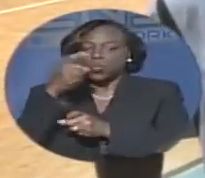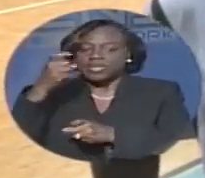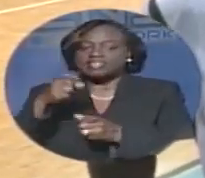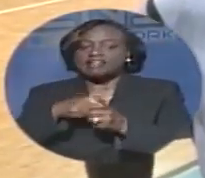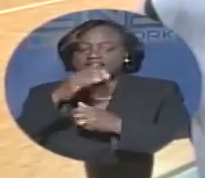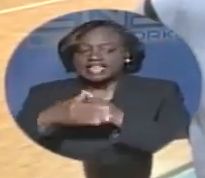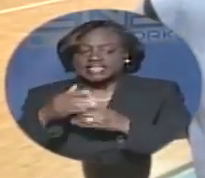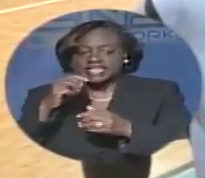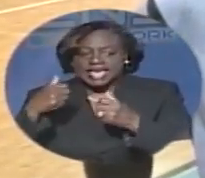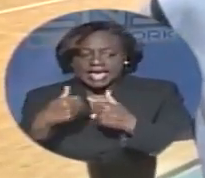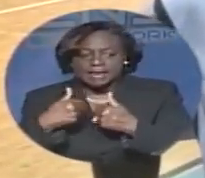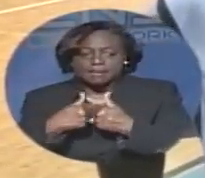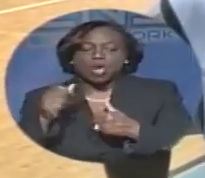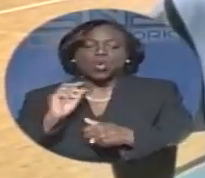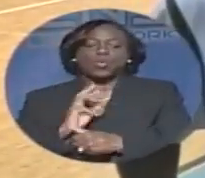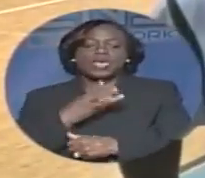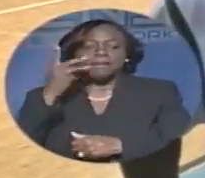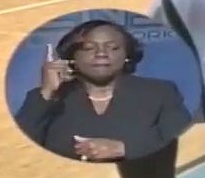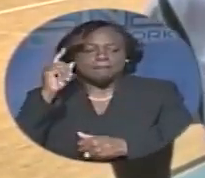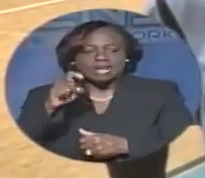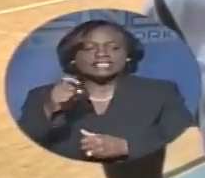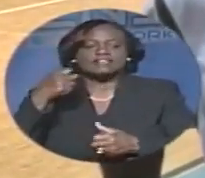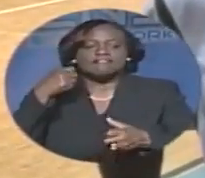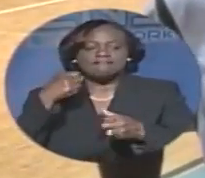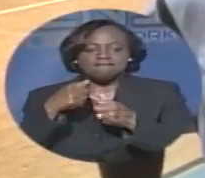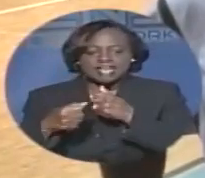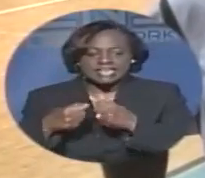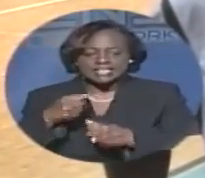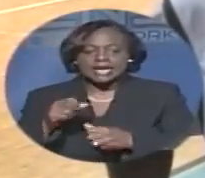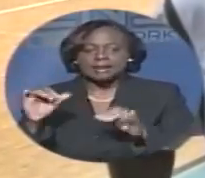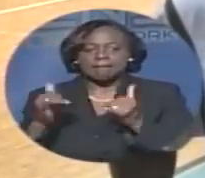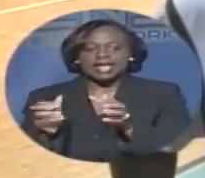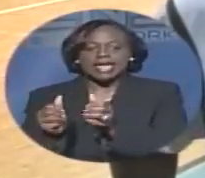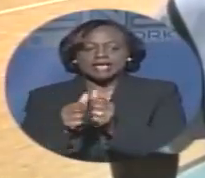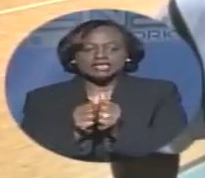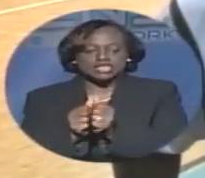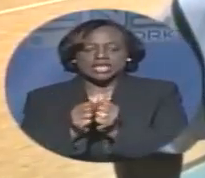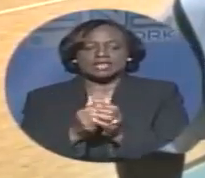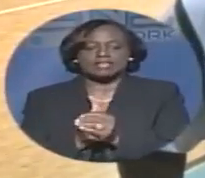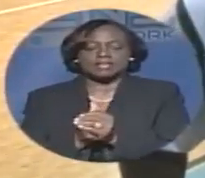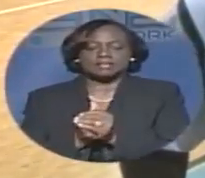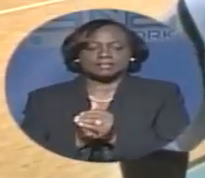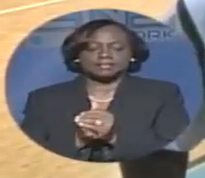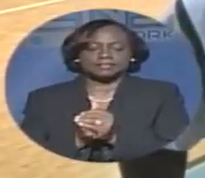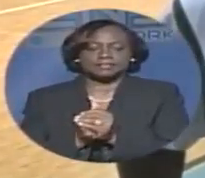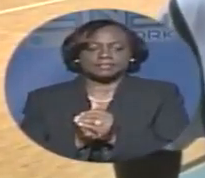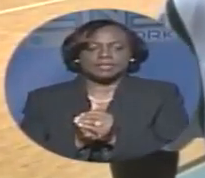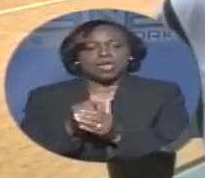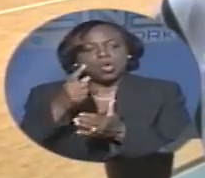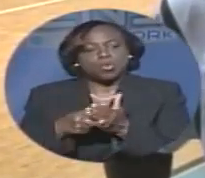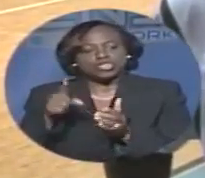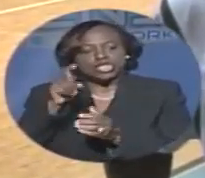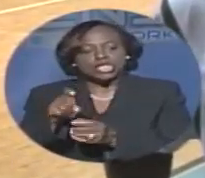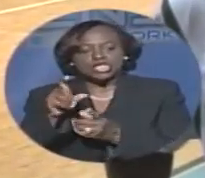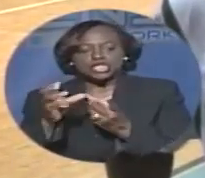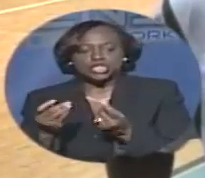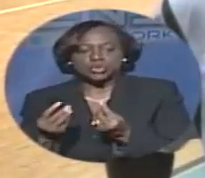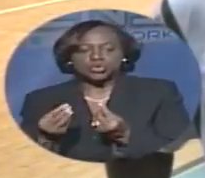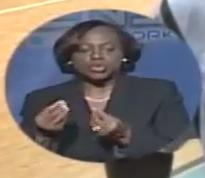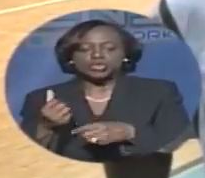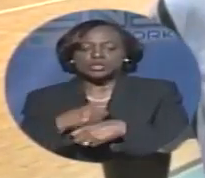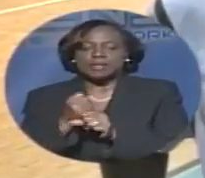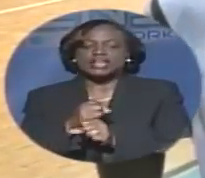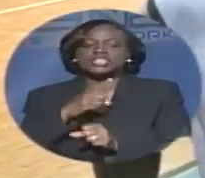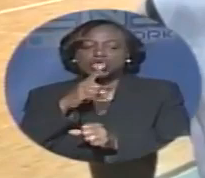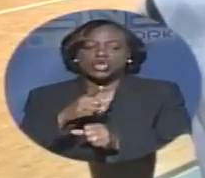game after. We got to fight and play together. All right, talk about the chance of going up against the big dogs in the tournament. What do y'all need to do to make sure y'all come out on top